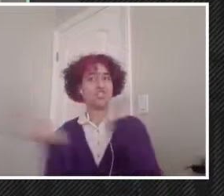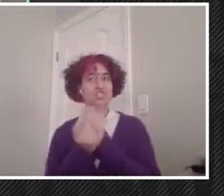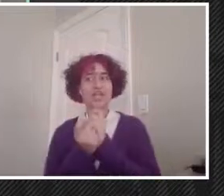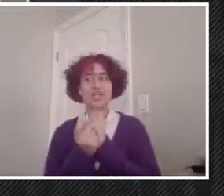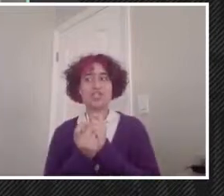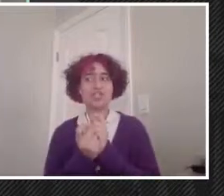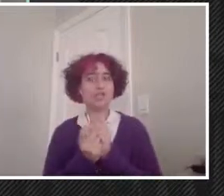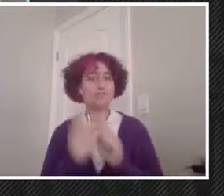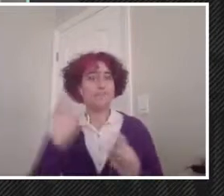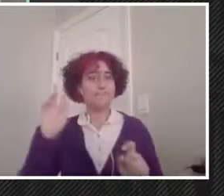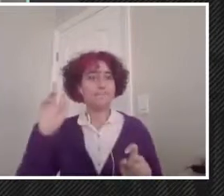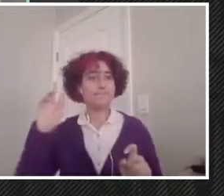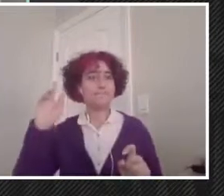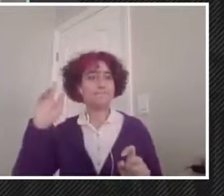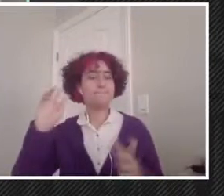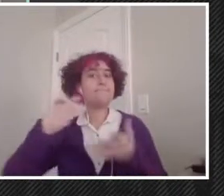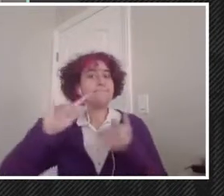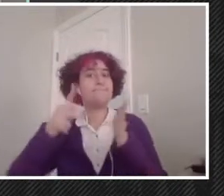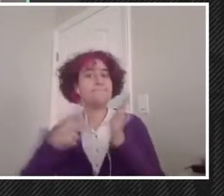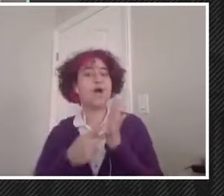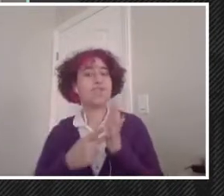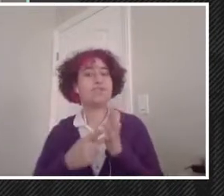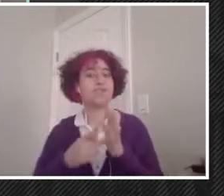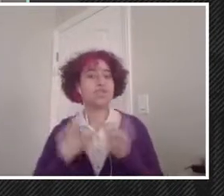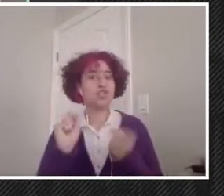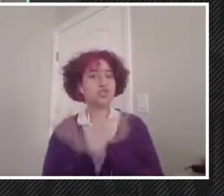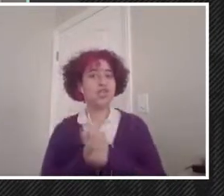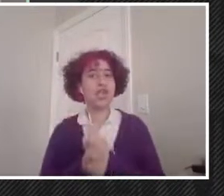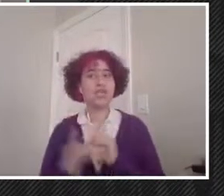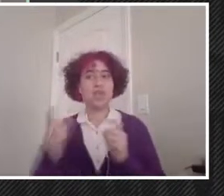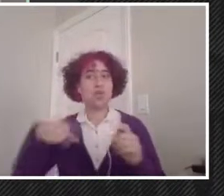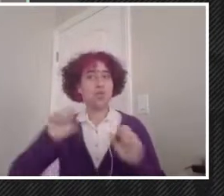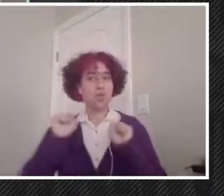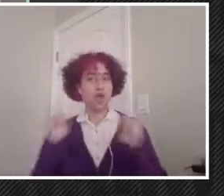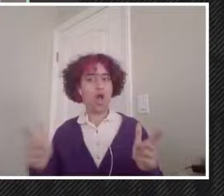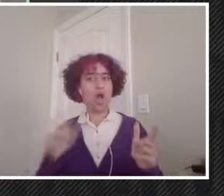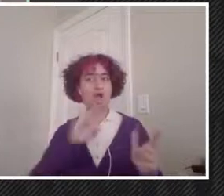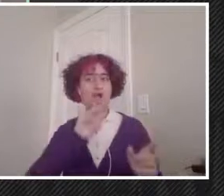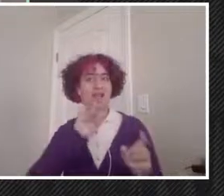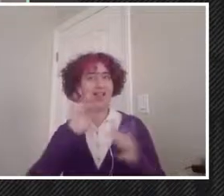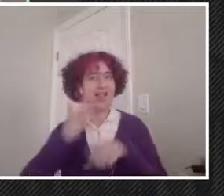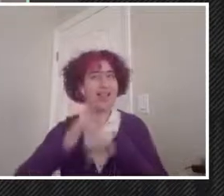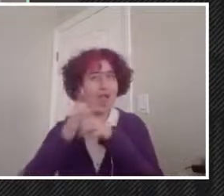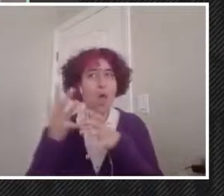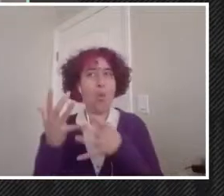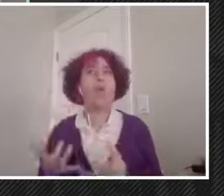we so desire and that we all work hard to accomplish every day.